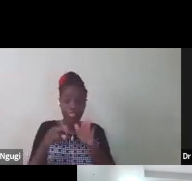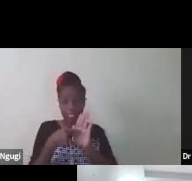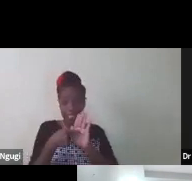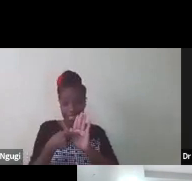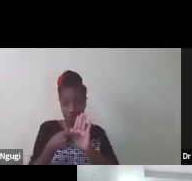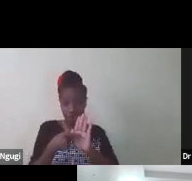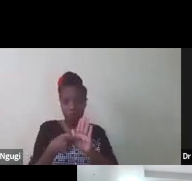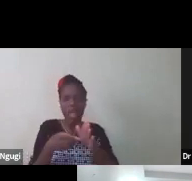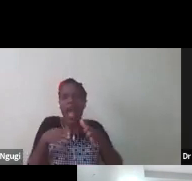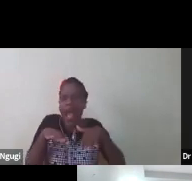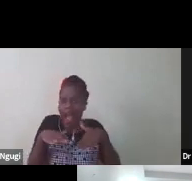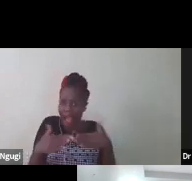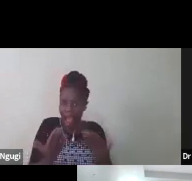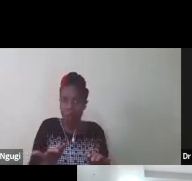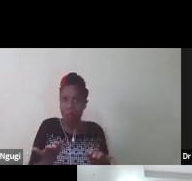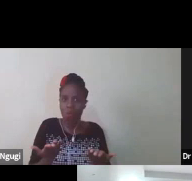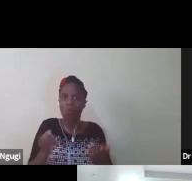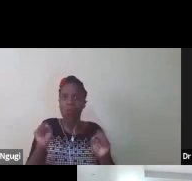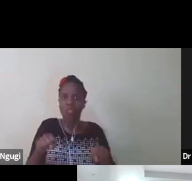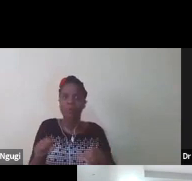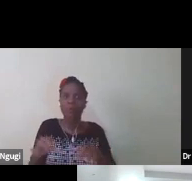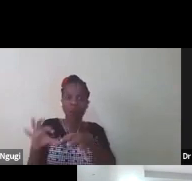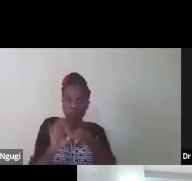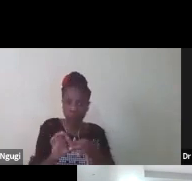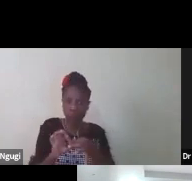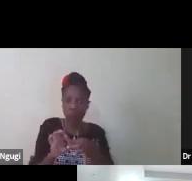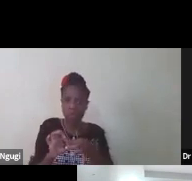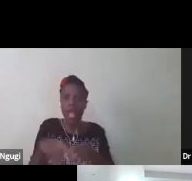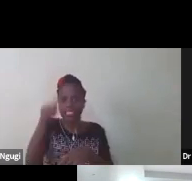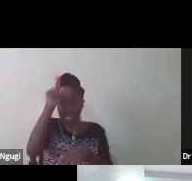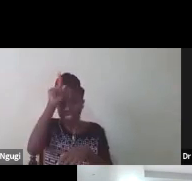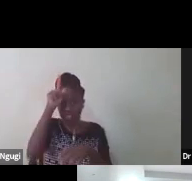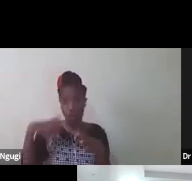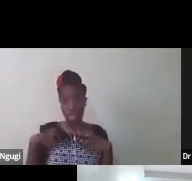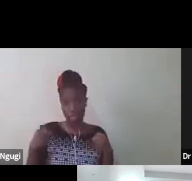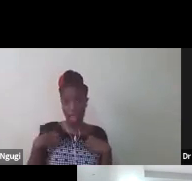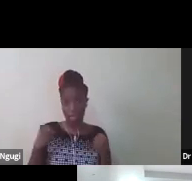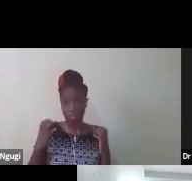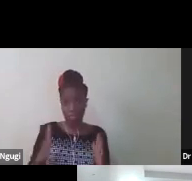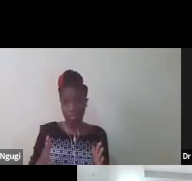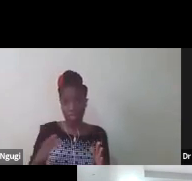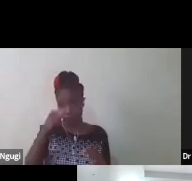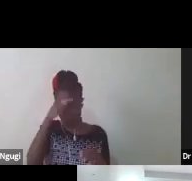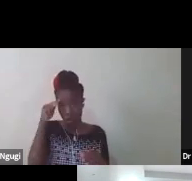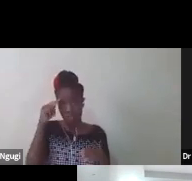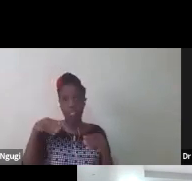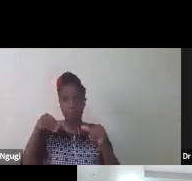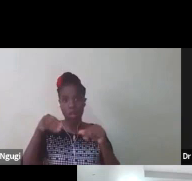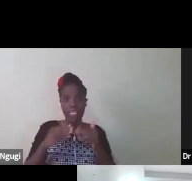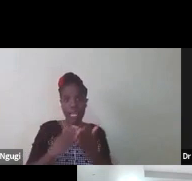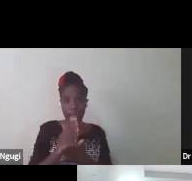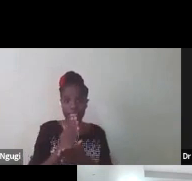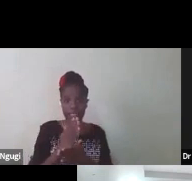we effectively engage traditional healers on the quality rights, knowing they, traditional healers, are key